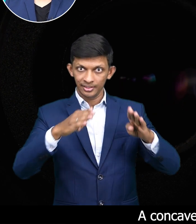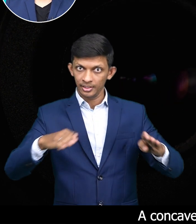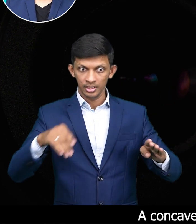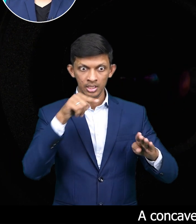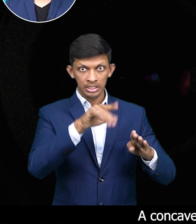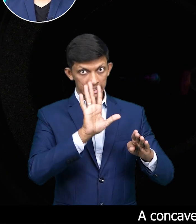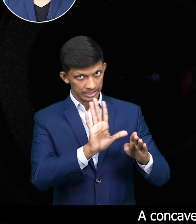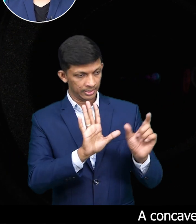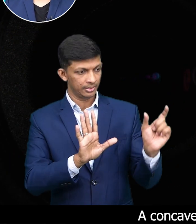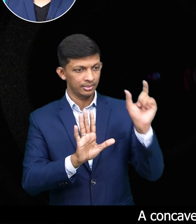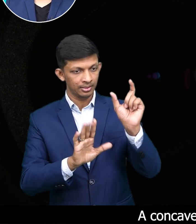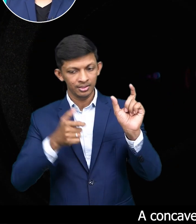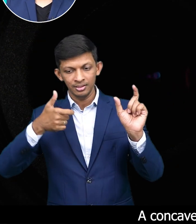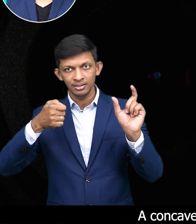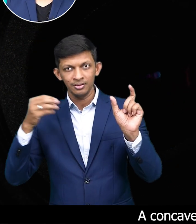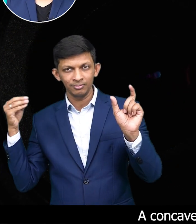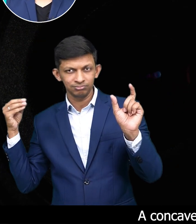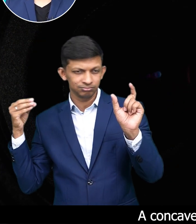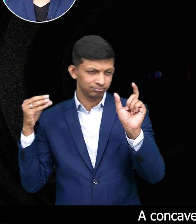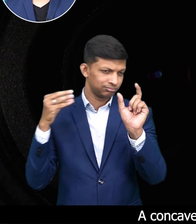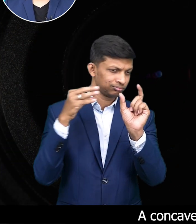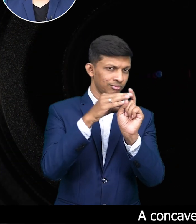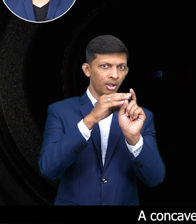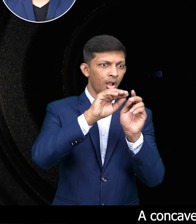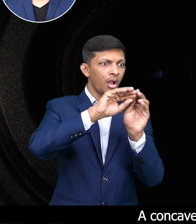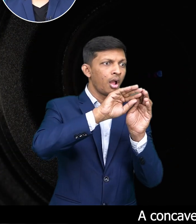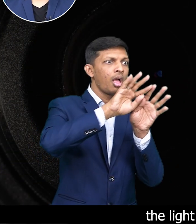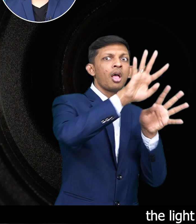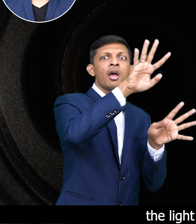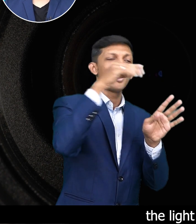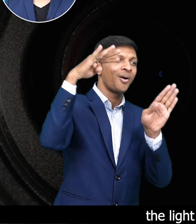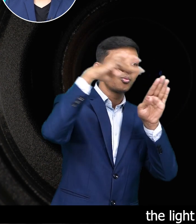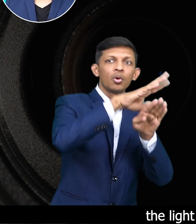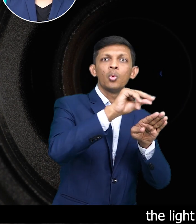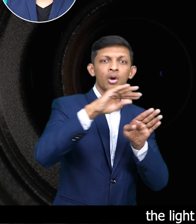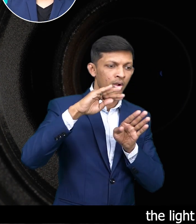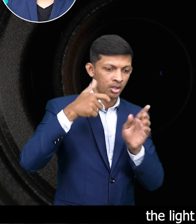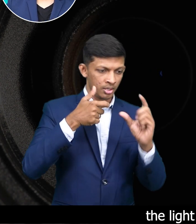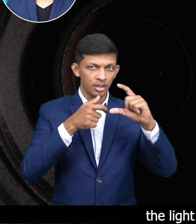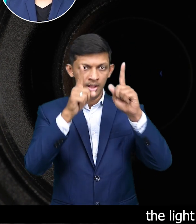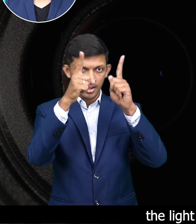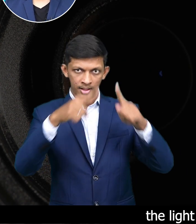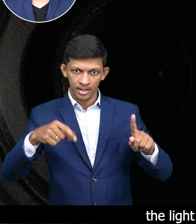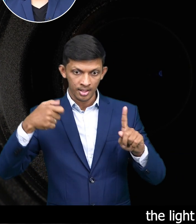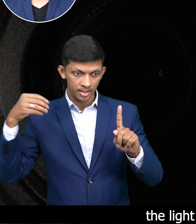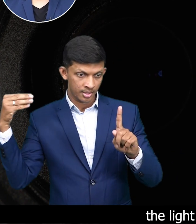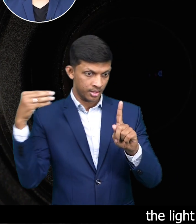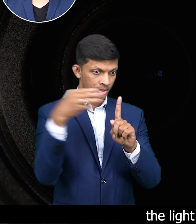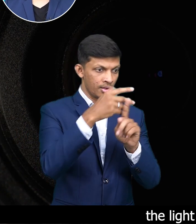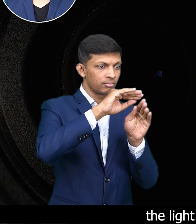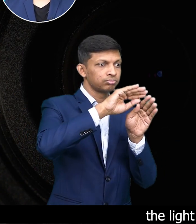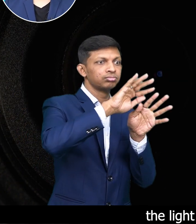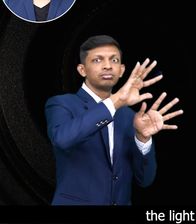A concave lens bends outward the light and is called a diverging